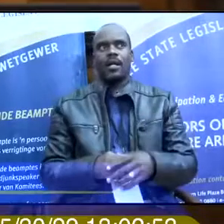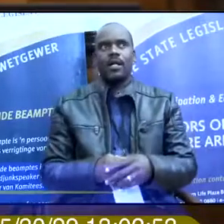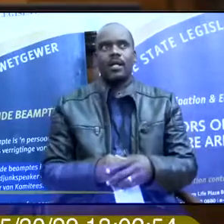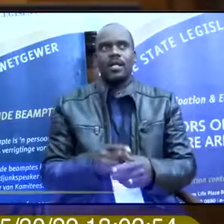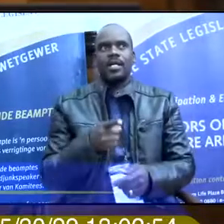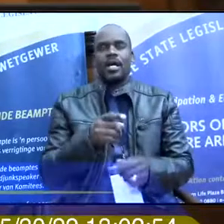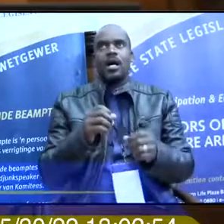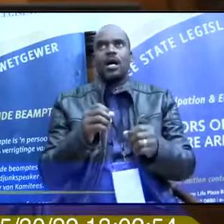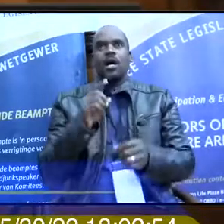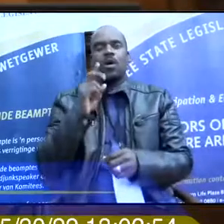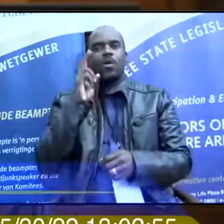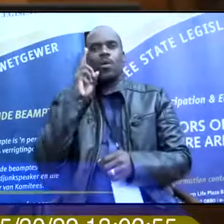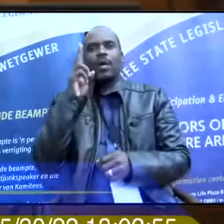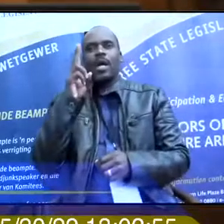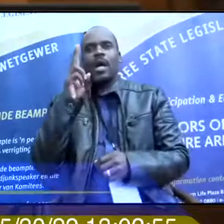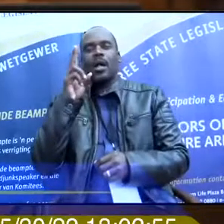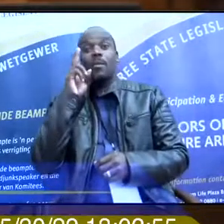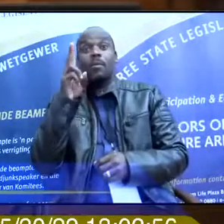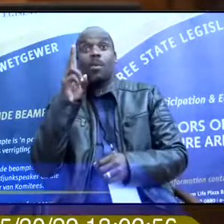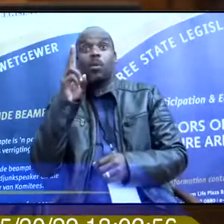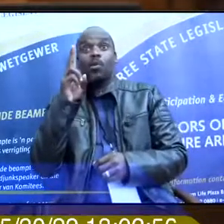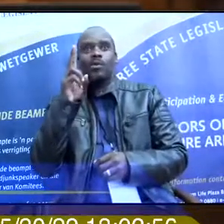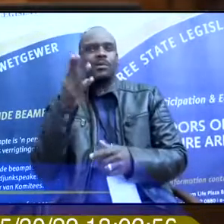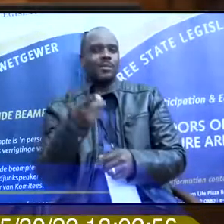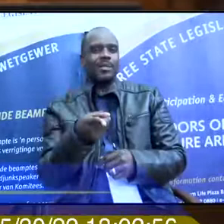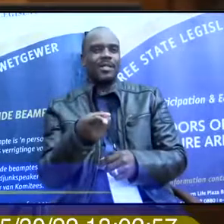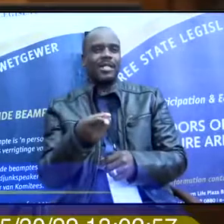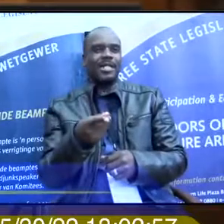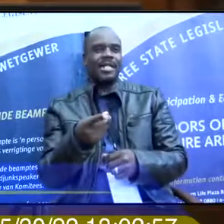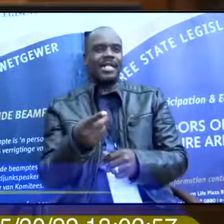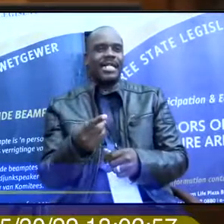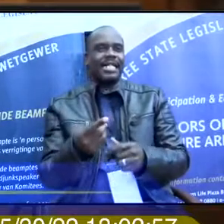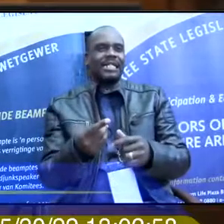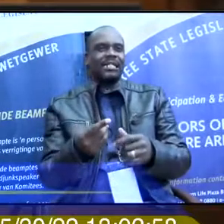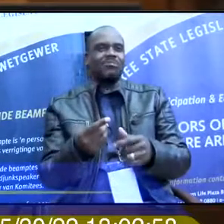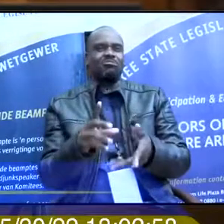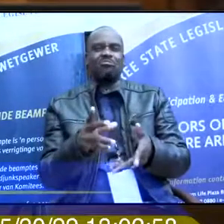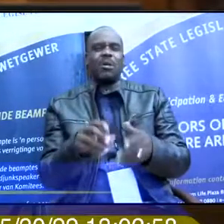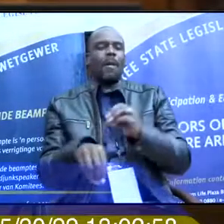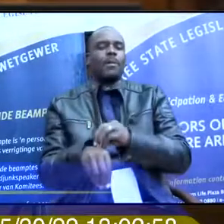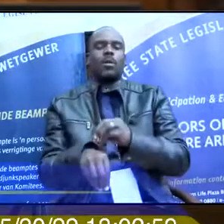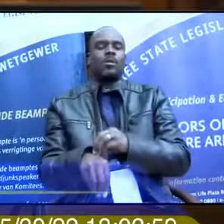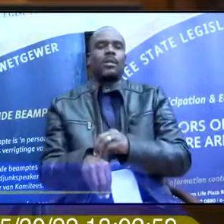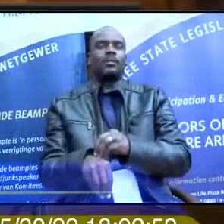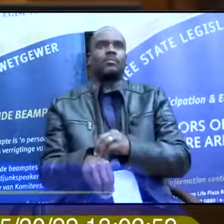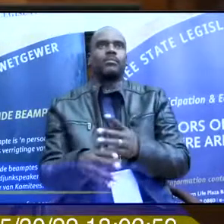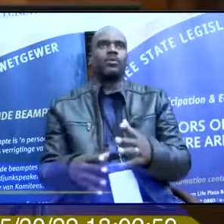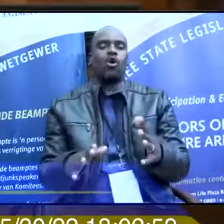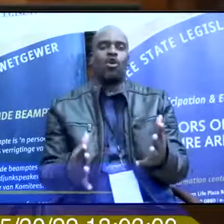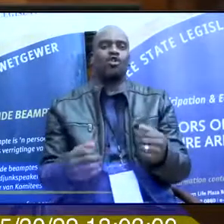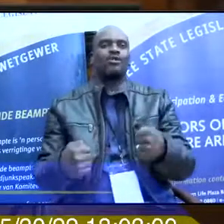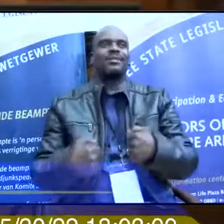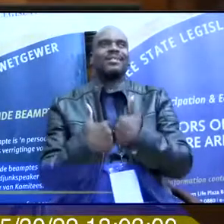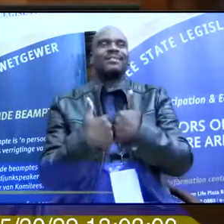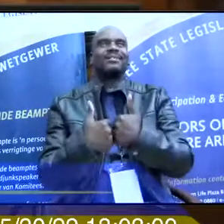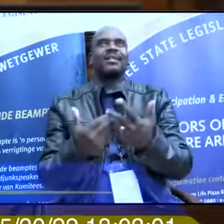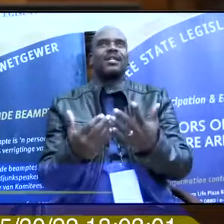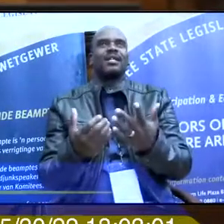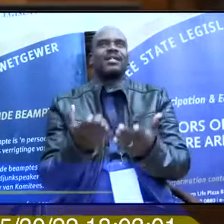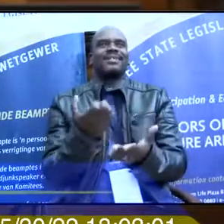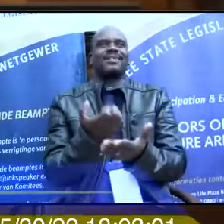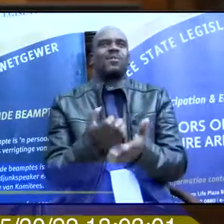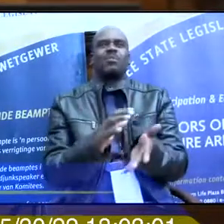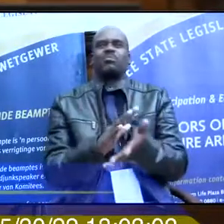we are aware it resulted in the economic crisis the economy has declined